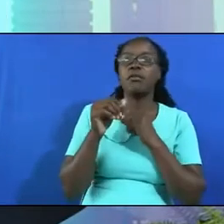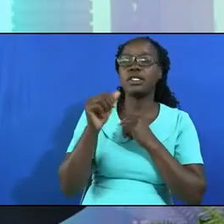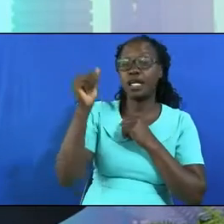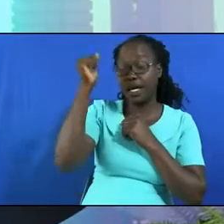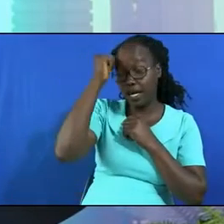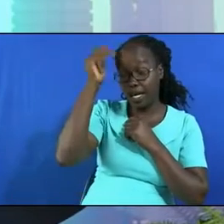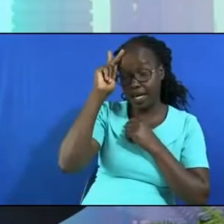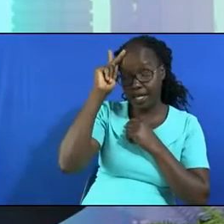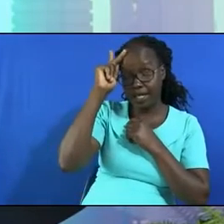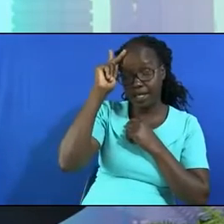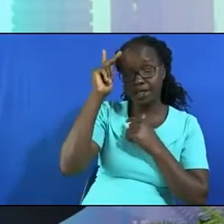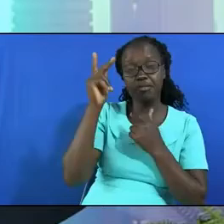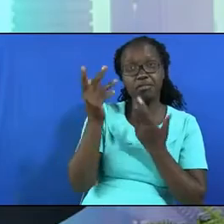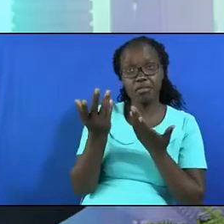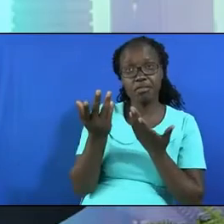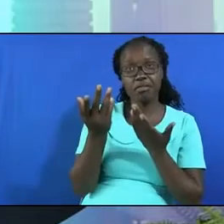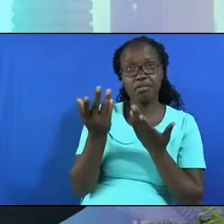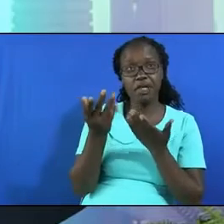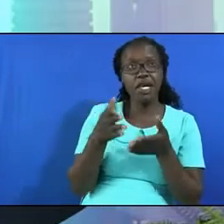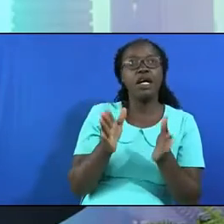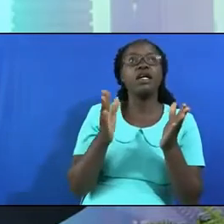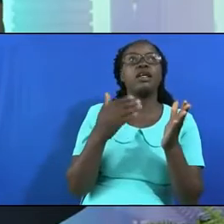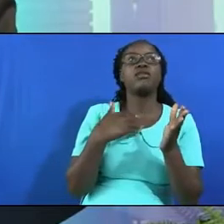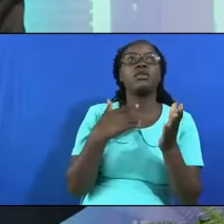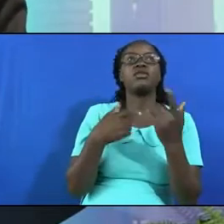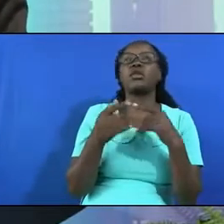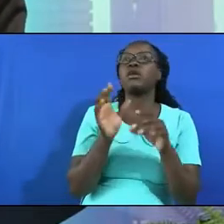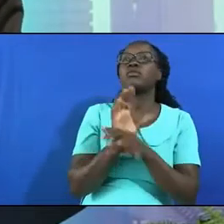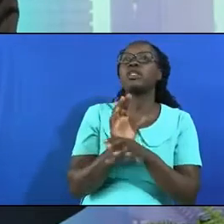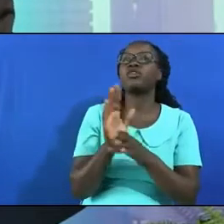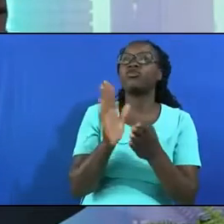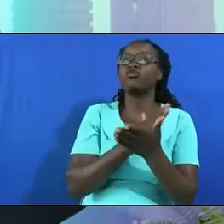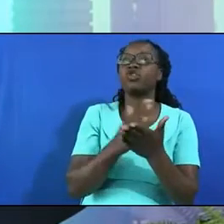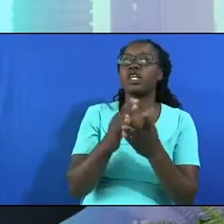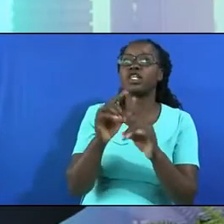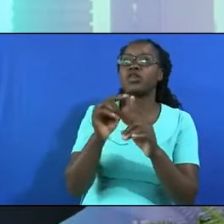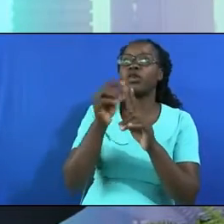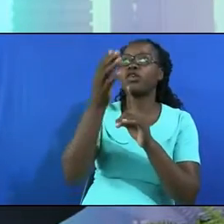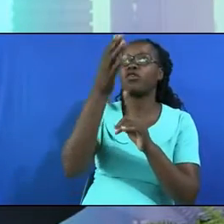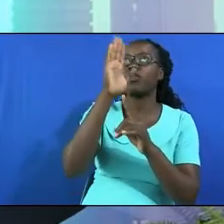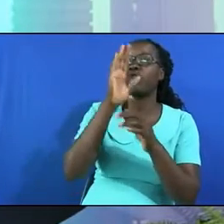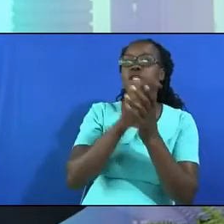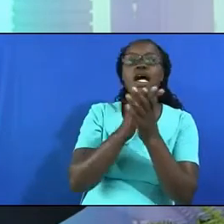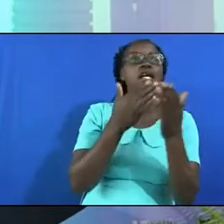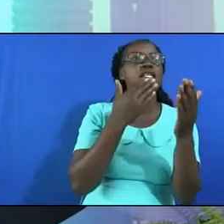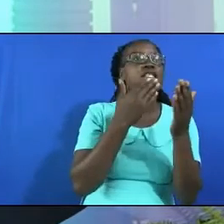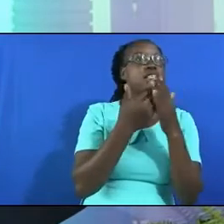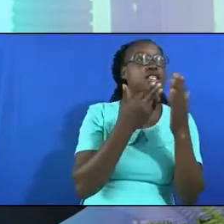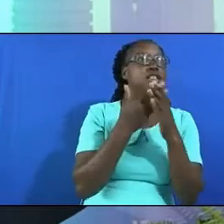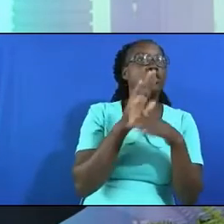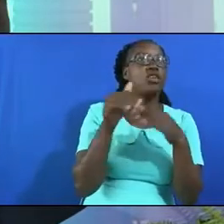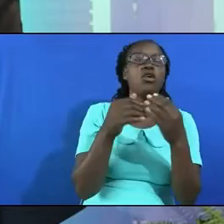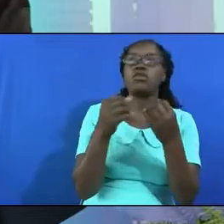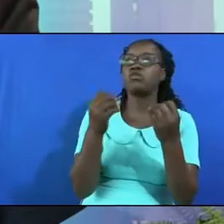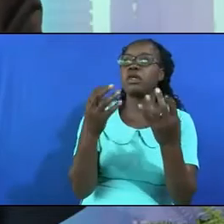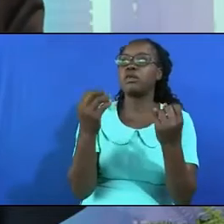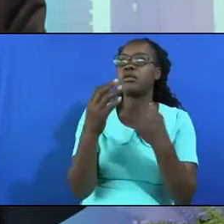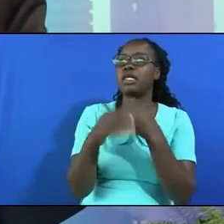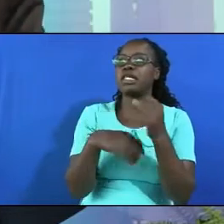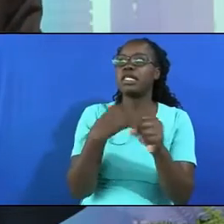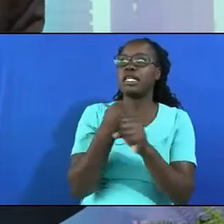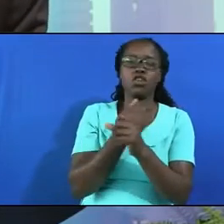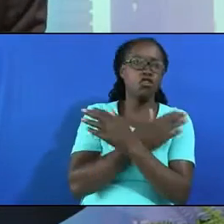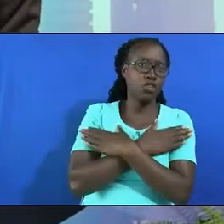so much, Pastor, for allowing me to come to your church to share the word of God. And thank you for our many years of